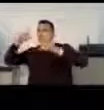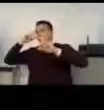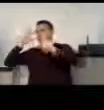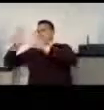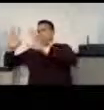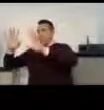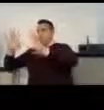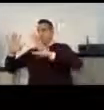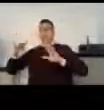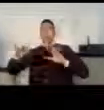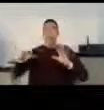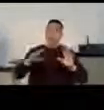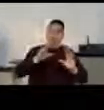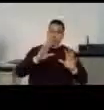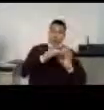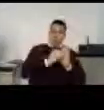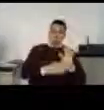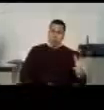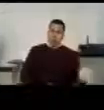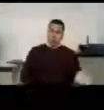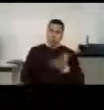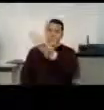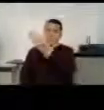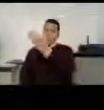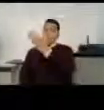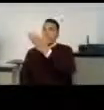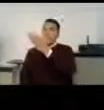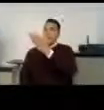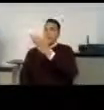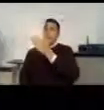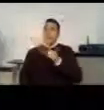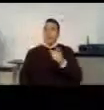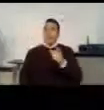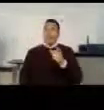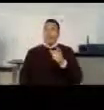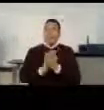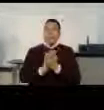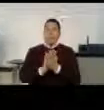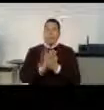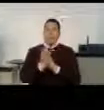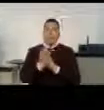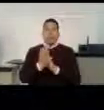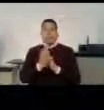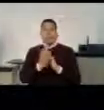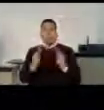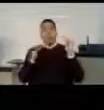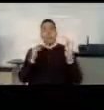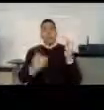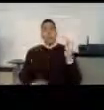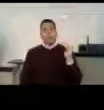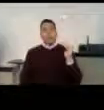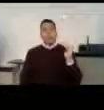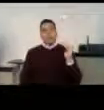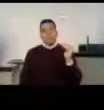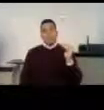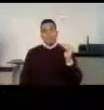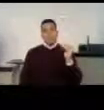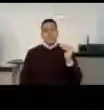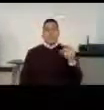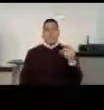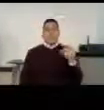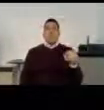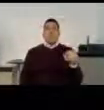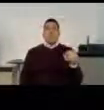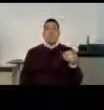they're like, Mom, I'm an adult now. I don't want to get help on that, or I don't want to walk into that door. I don't want to